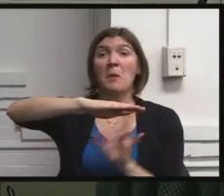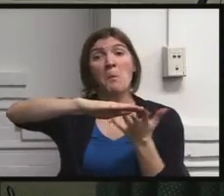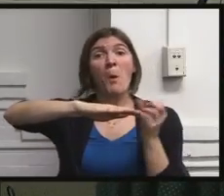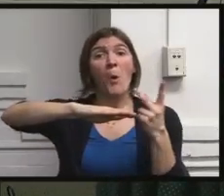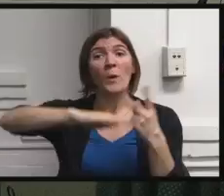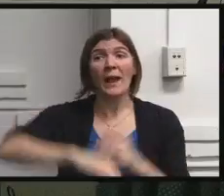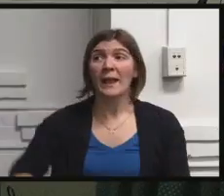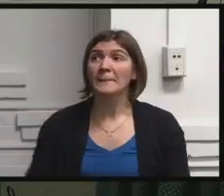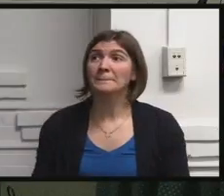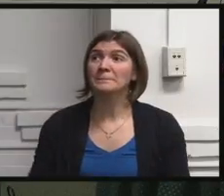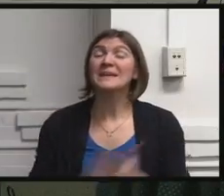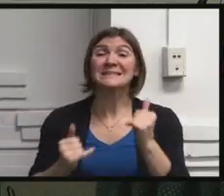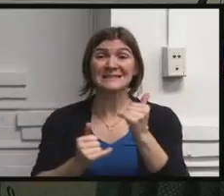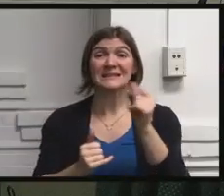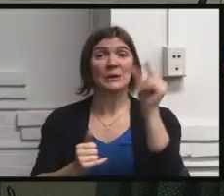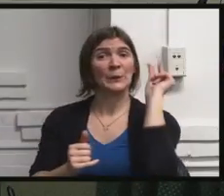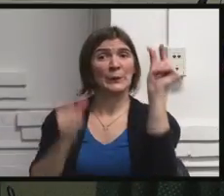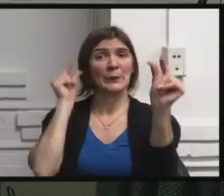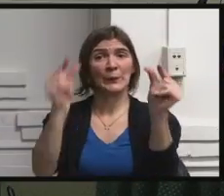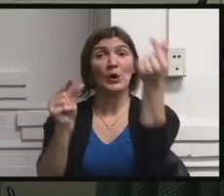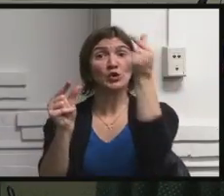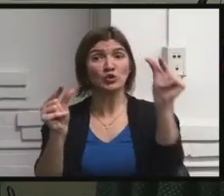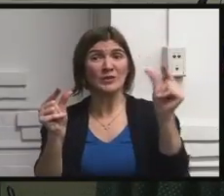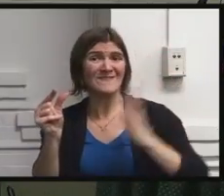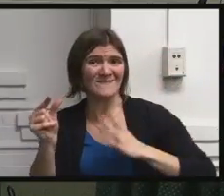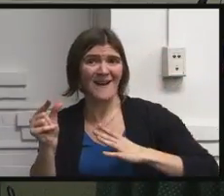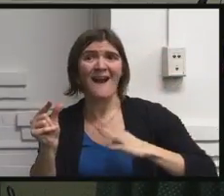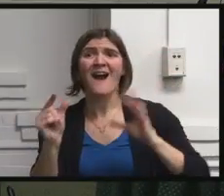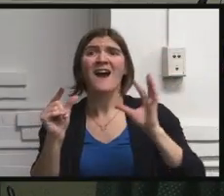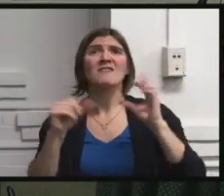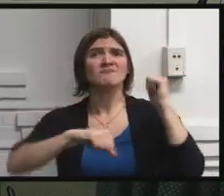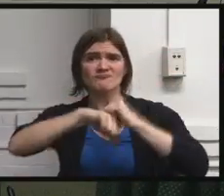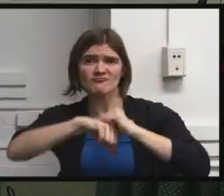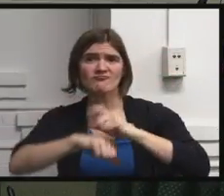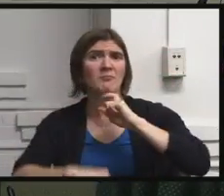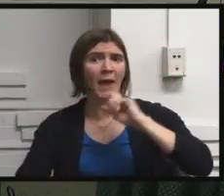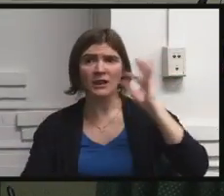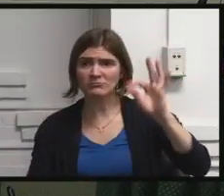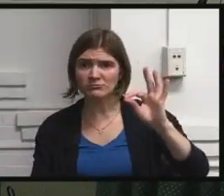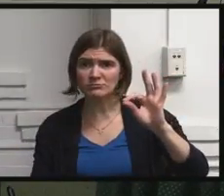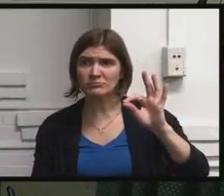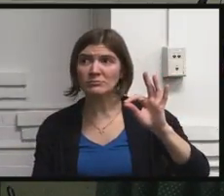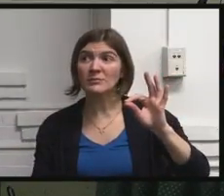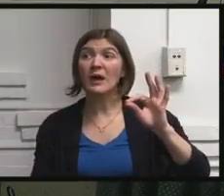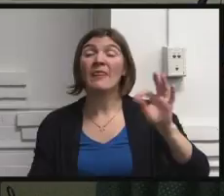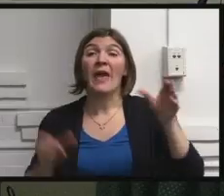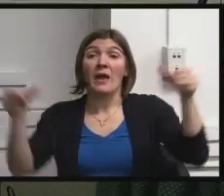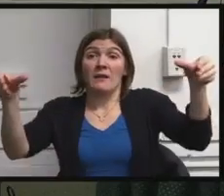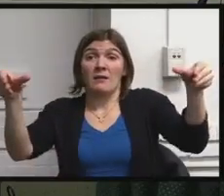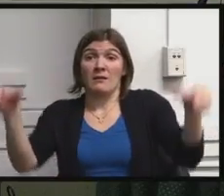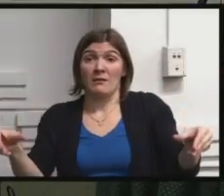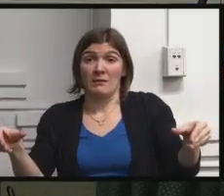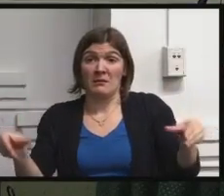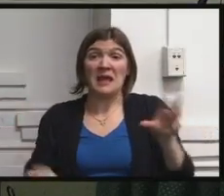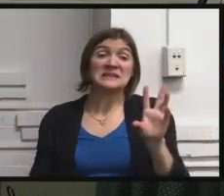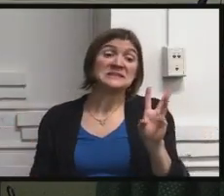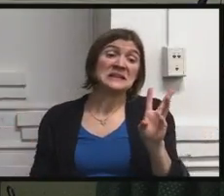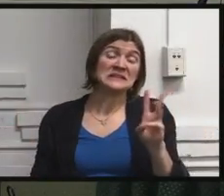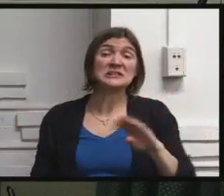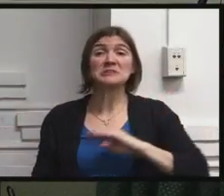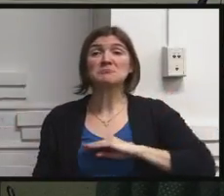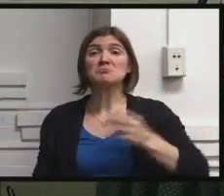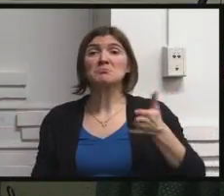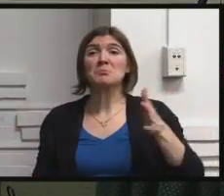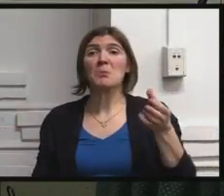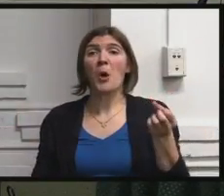shape. You can see there's still some nice paint on there, very little flaking, so it's in good shape. And then your substructure rating is a 6, satisfactory.